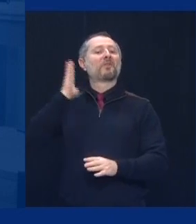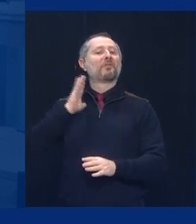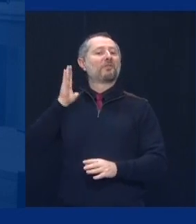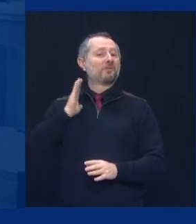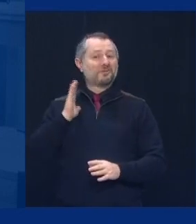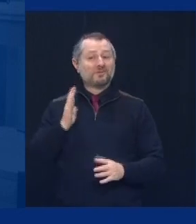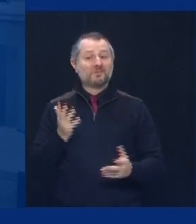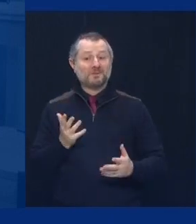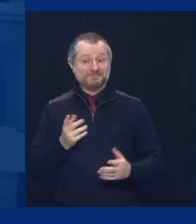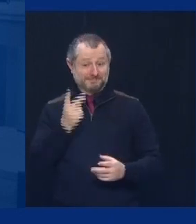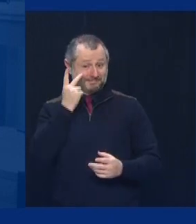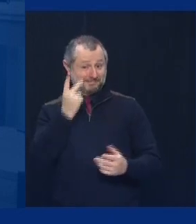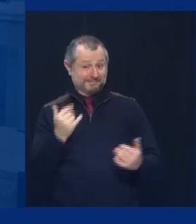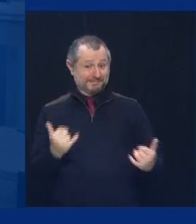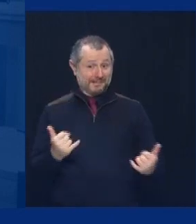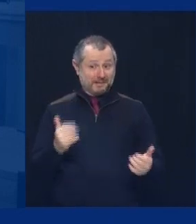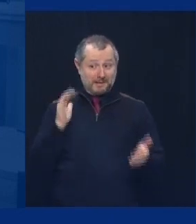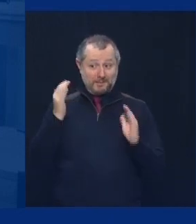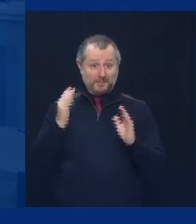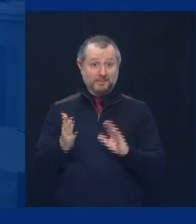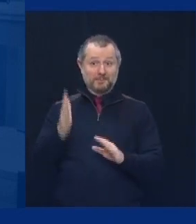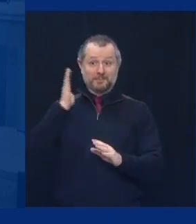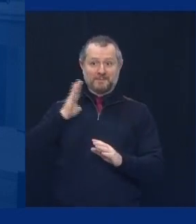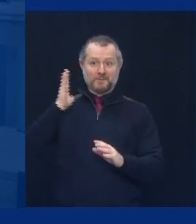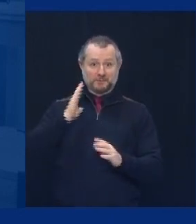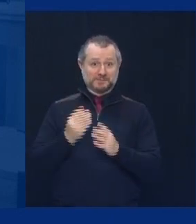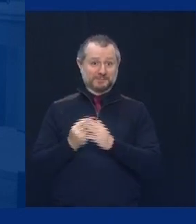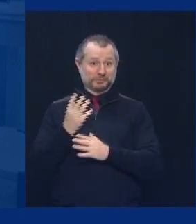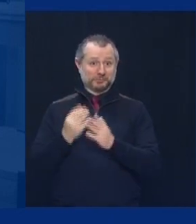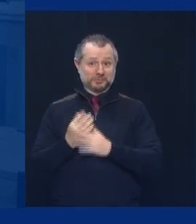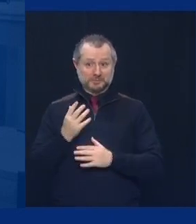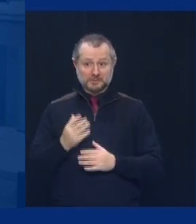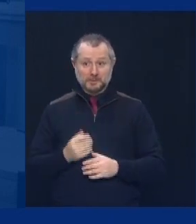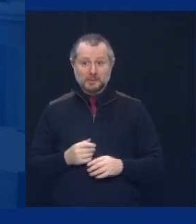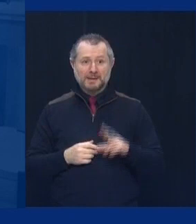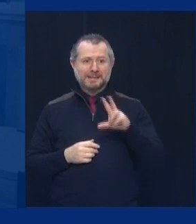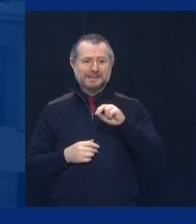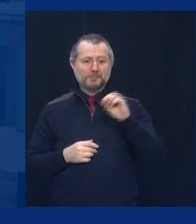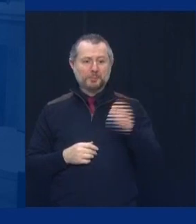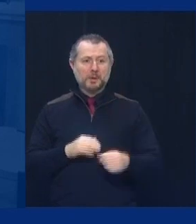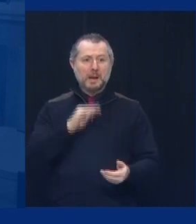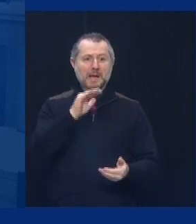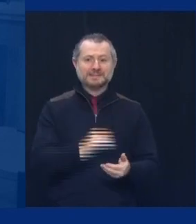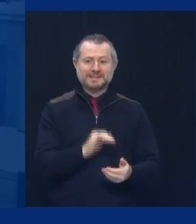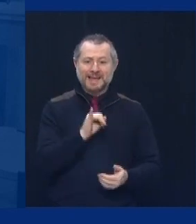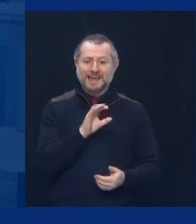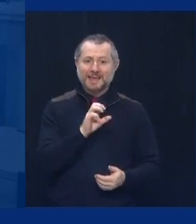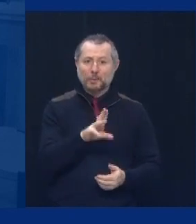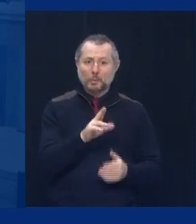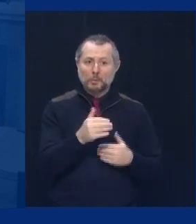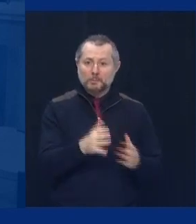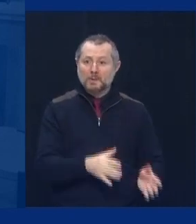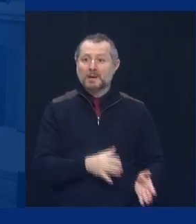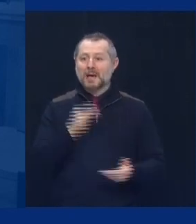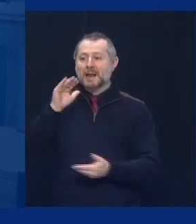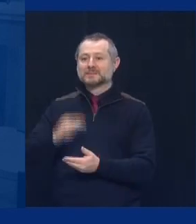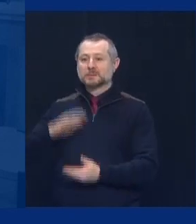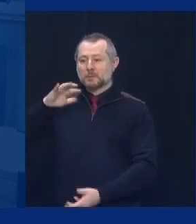Compared to the spring, we have 30% fewer people in ICU. We have 50% fewer people